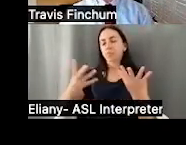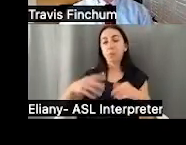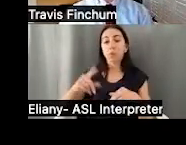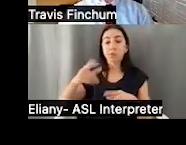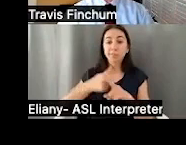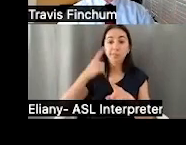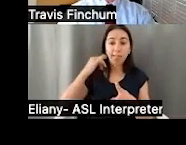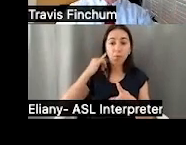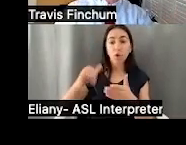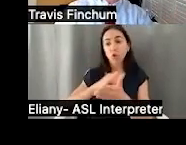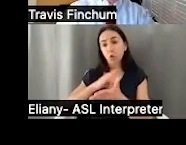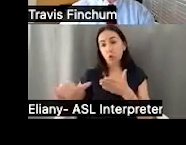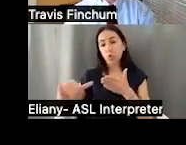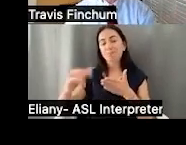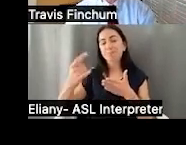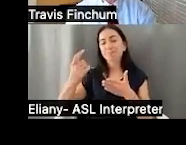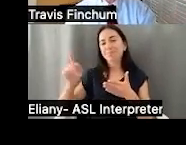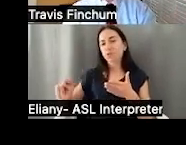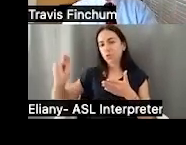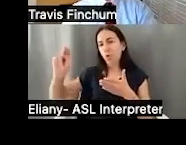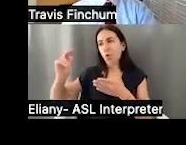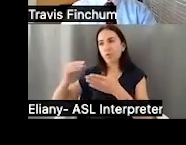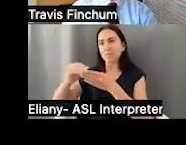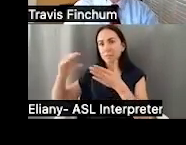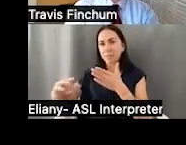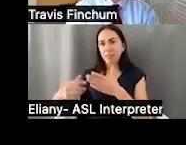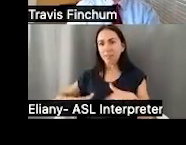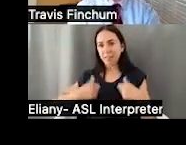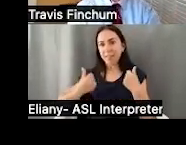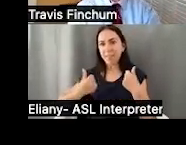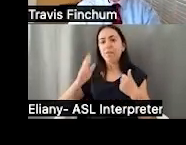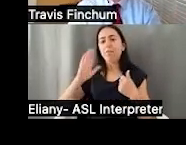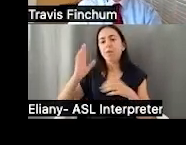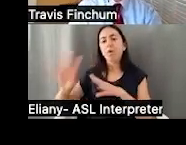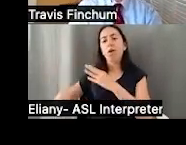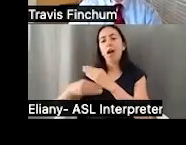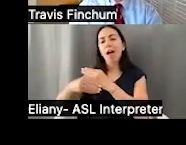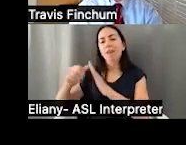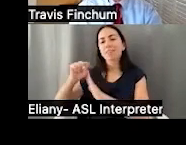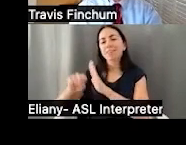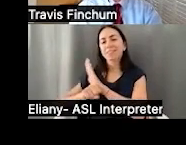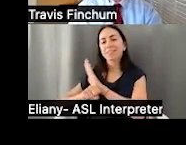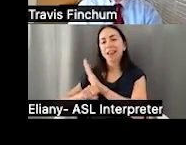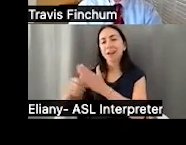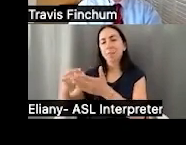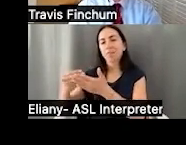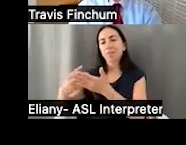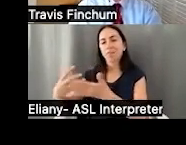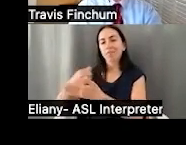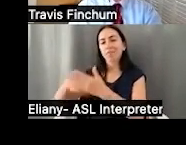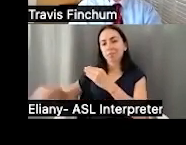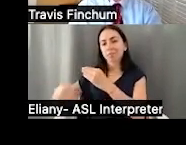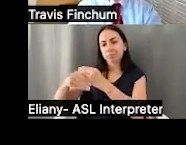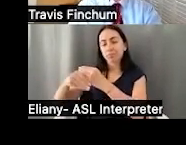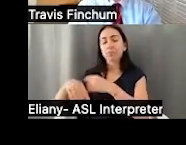or in New York, because it's more expensive to live there, they'll add a state supplement to it, but Florida does not. So the